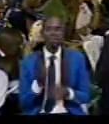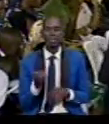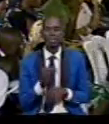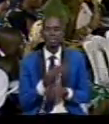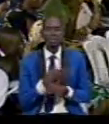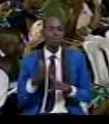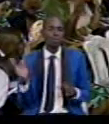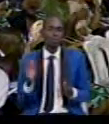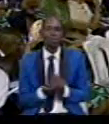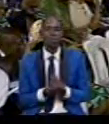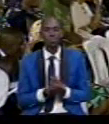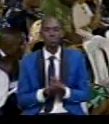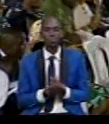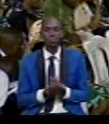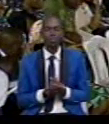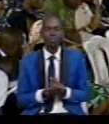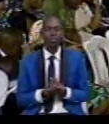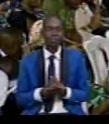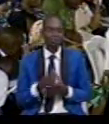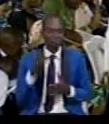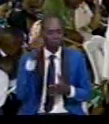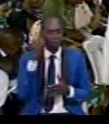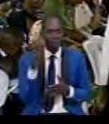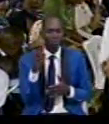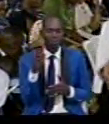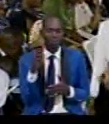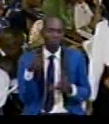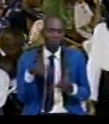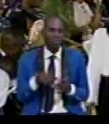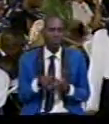Today, supernatural freedom for you.